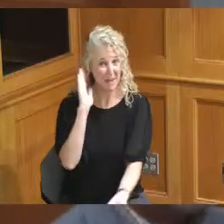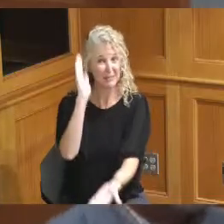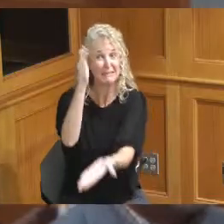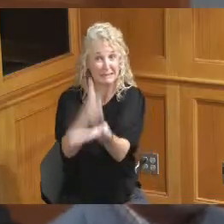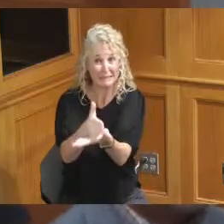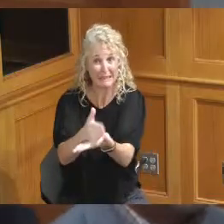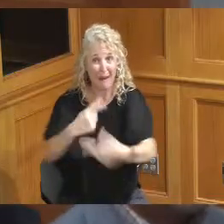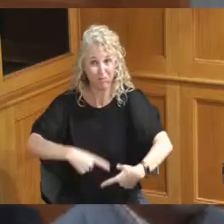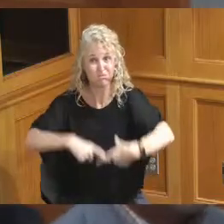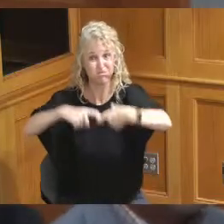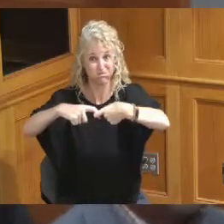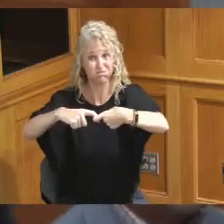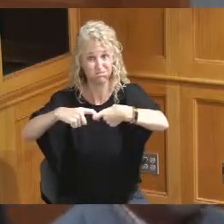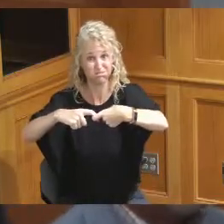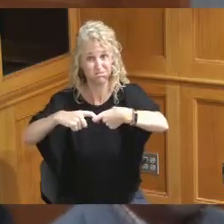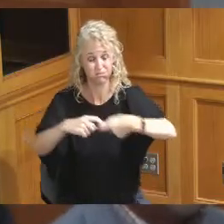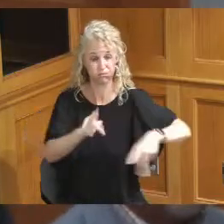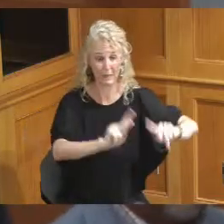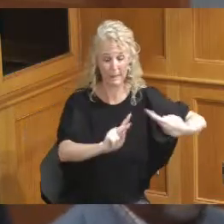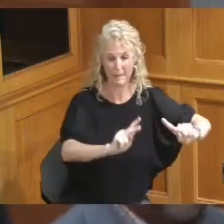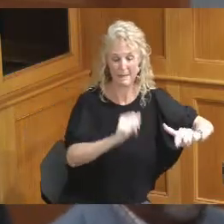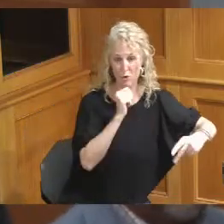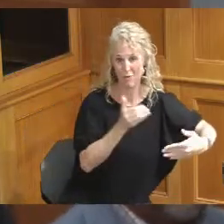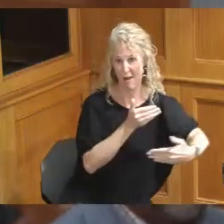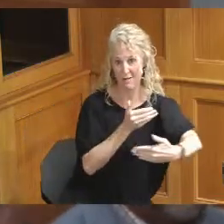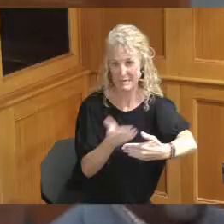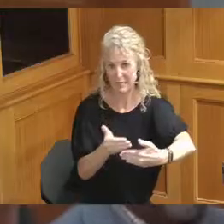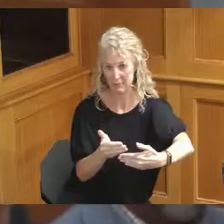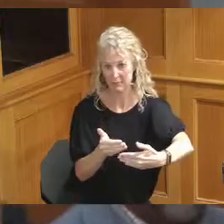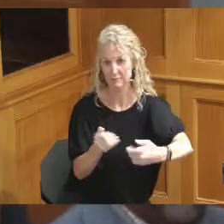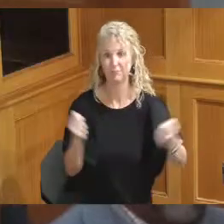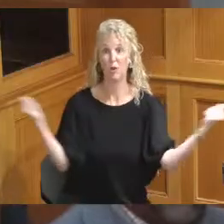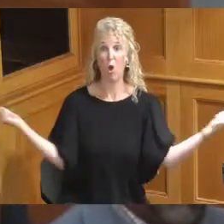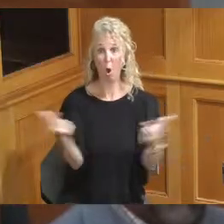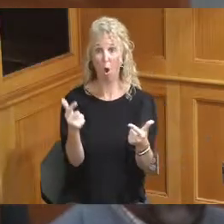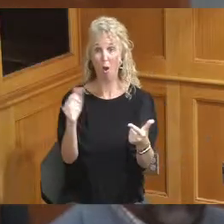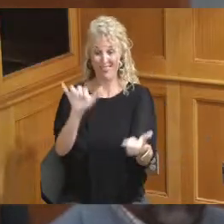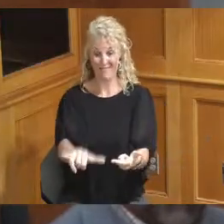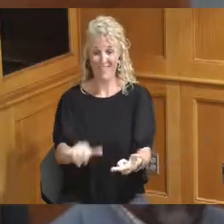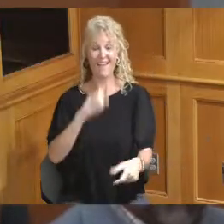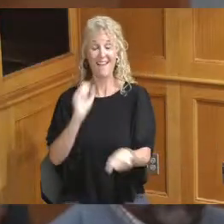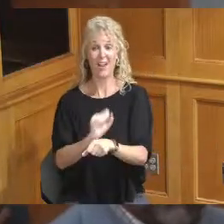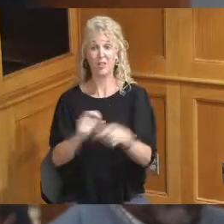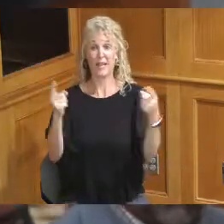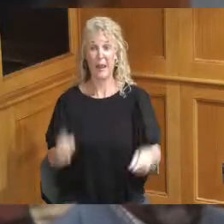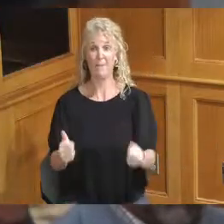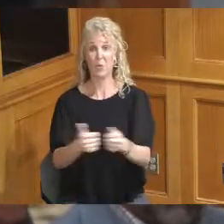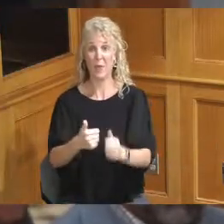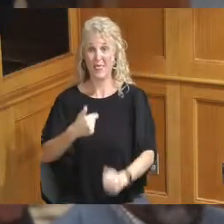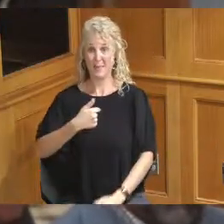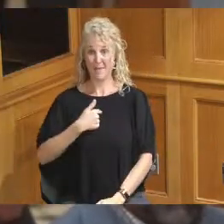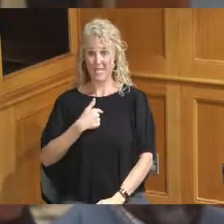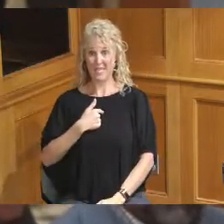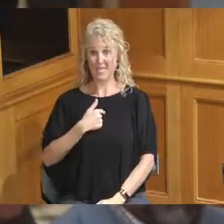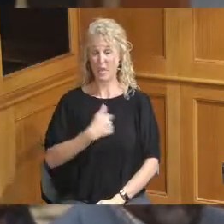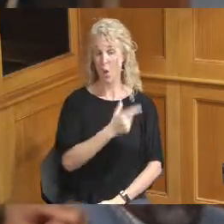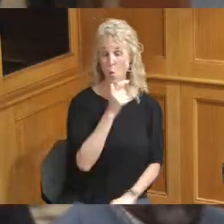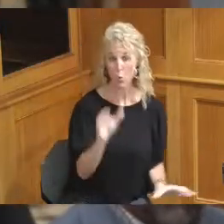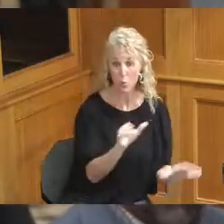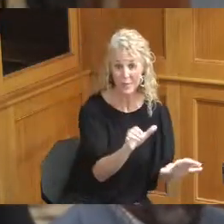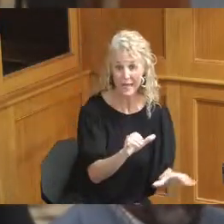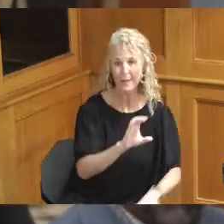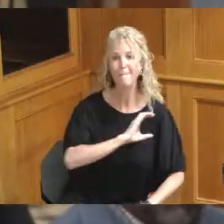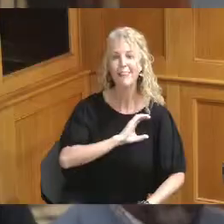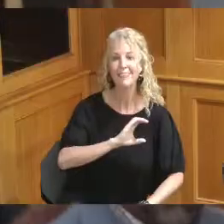from approaching others who are not approaching them. All of this happened to me by police officers